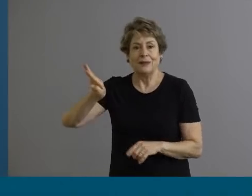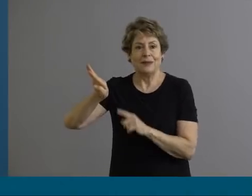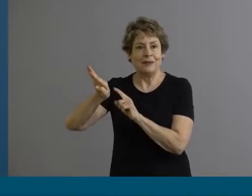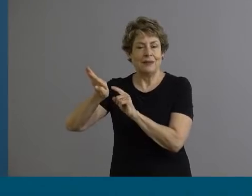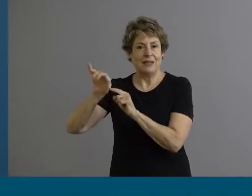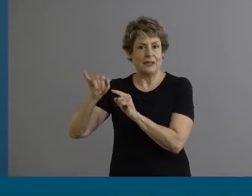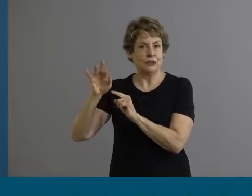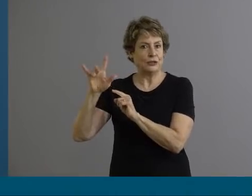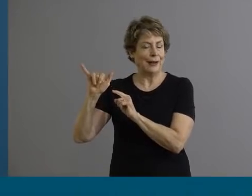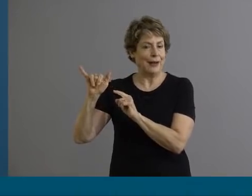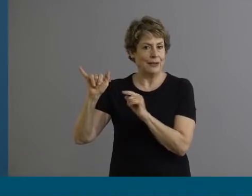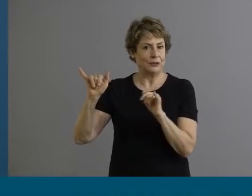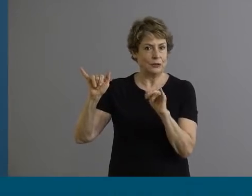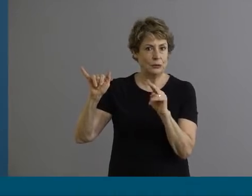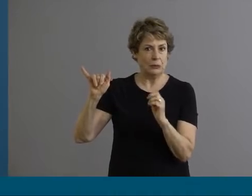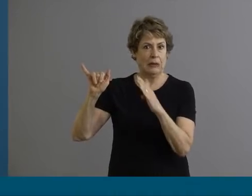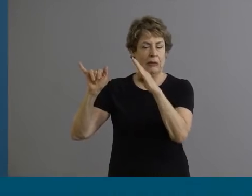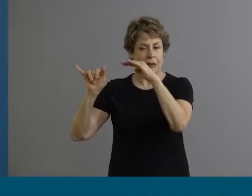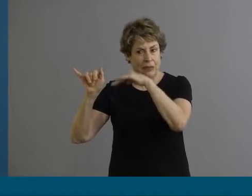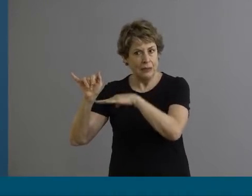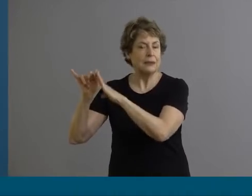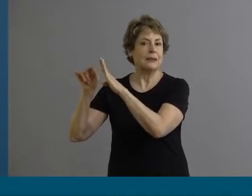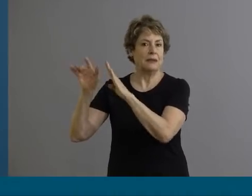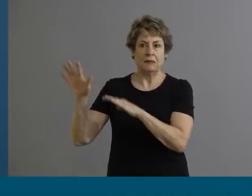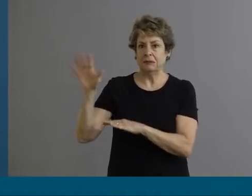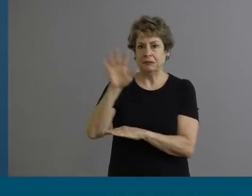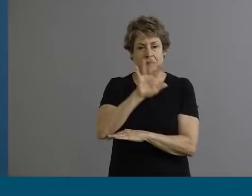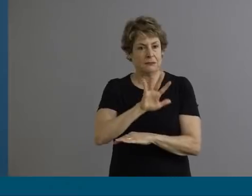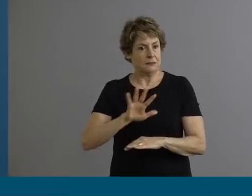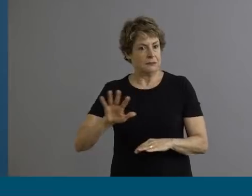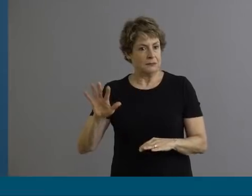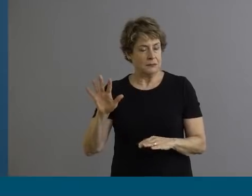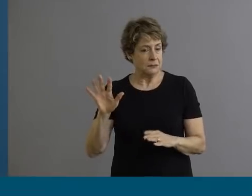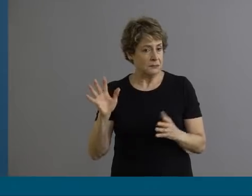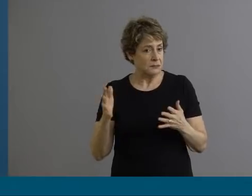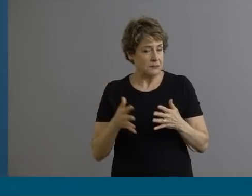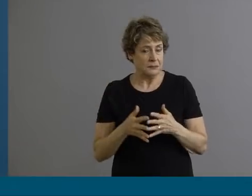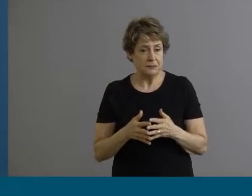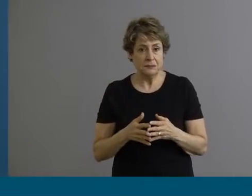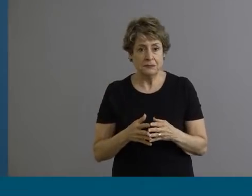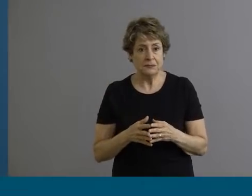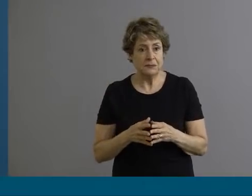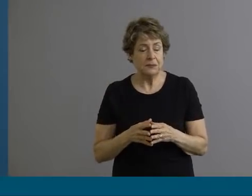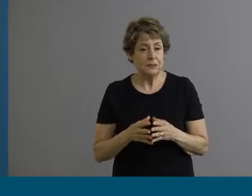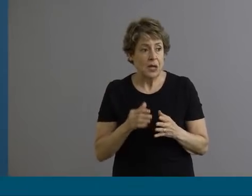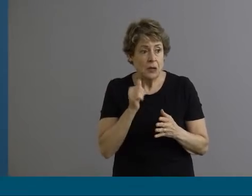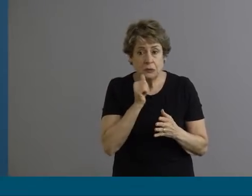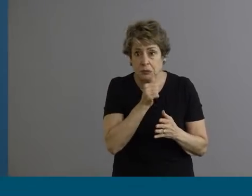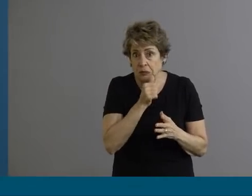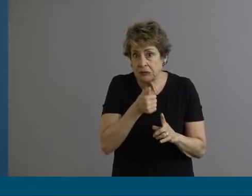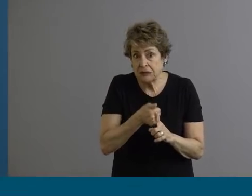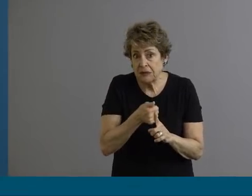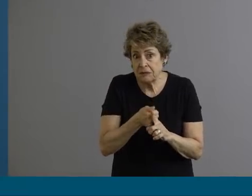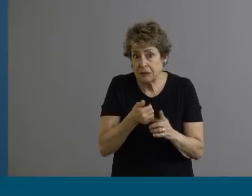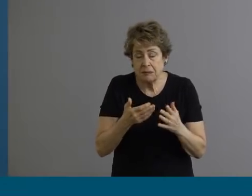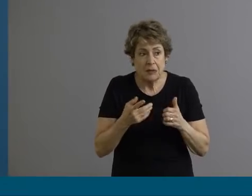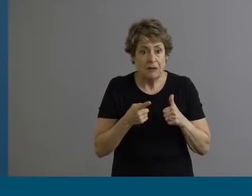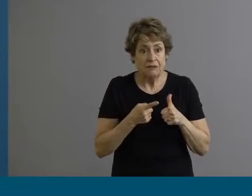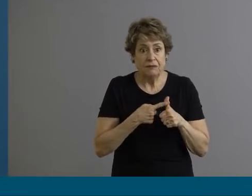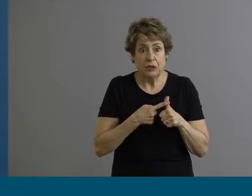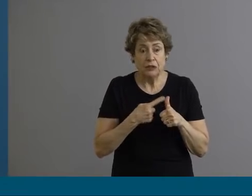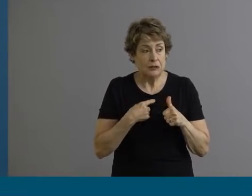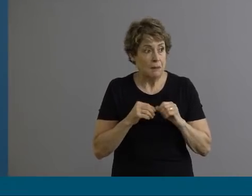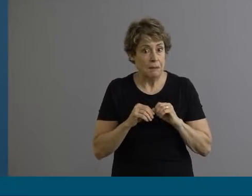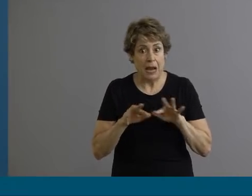It's possible that Arizona was the front of that wave of increases